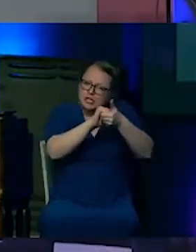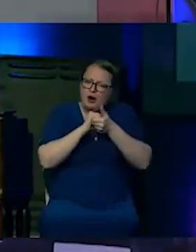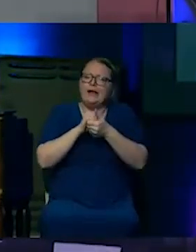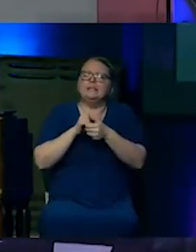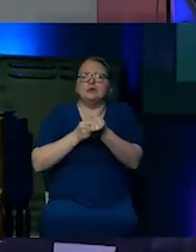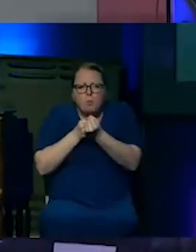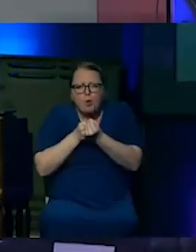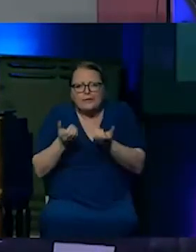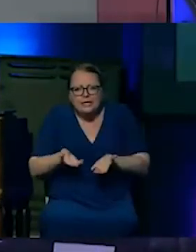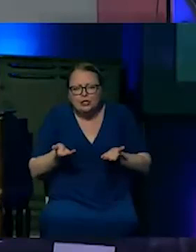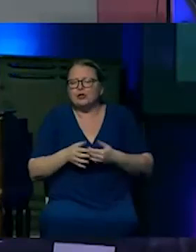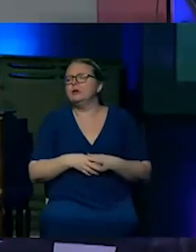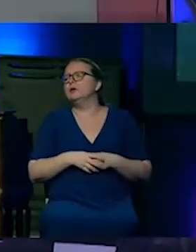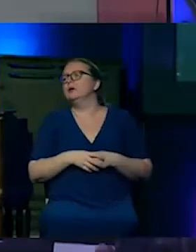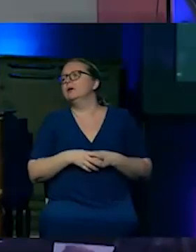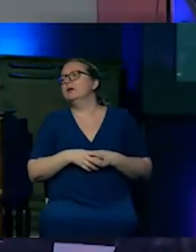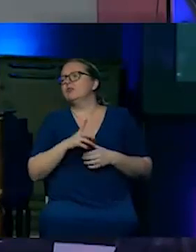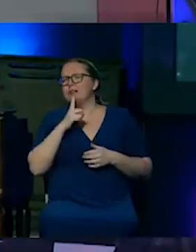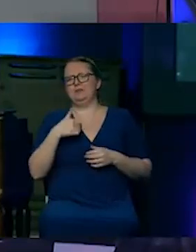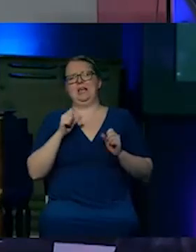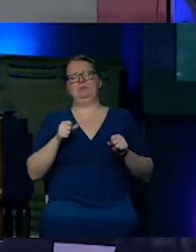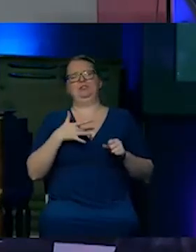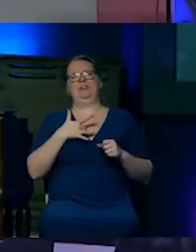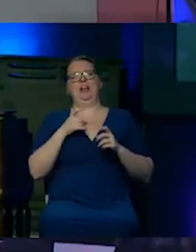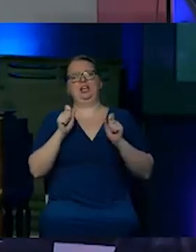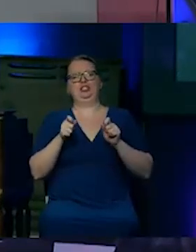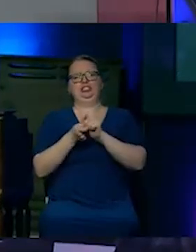the opportunity to in some ways change our circumstances and